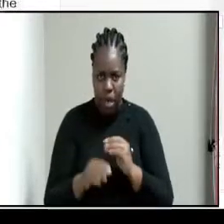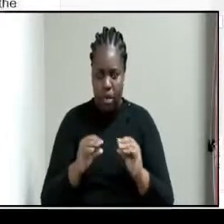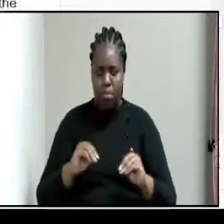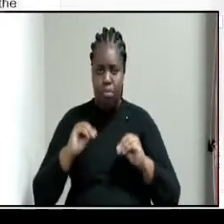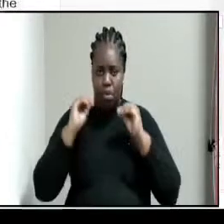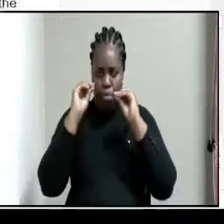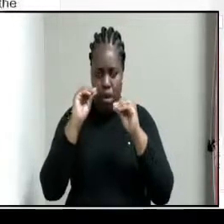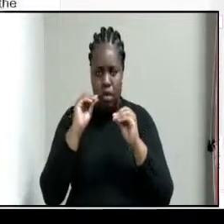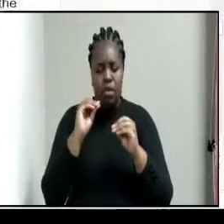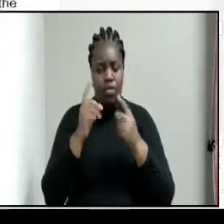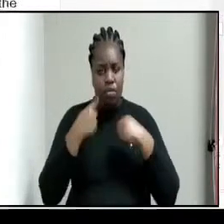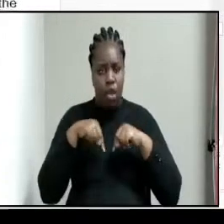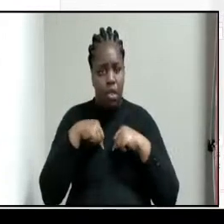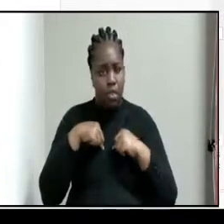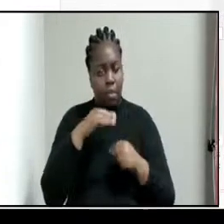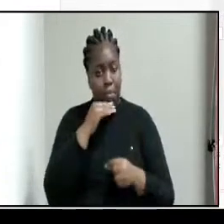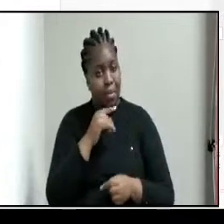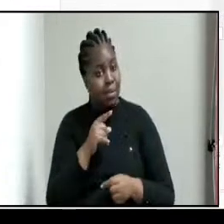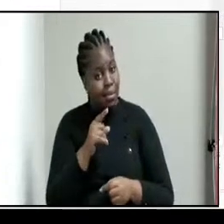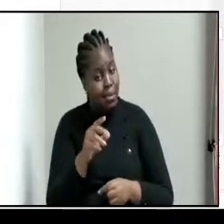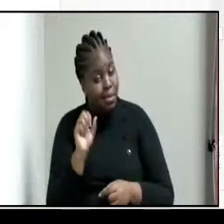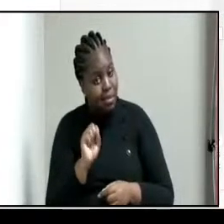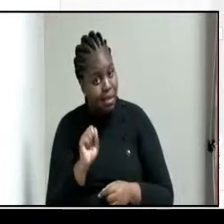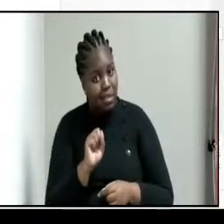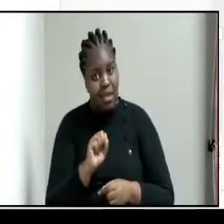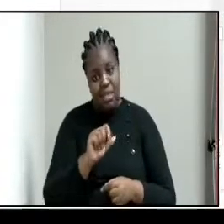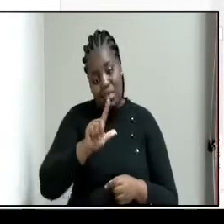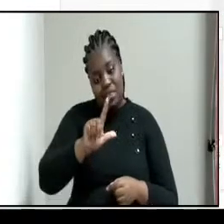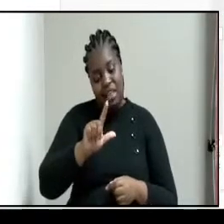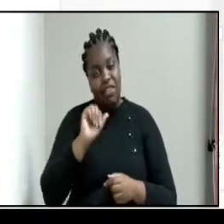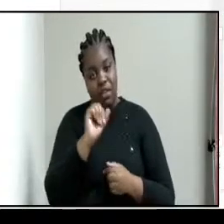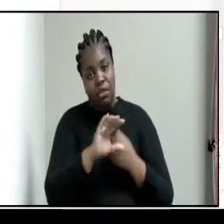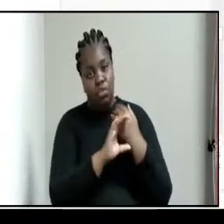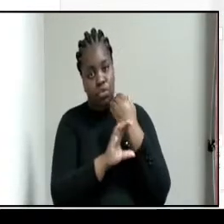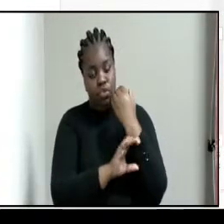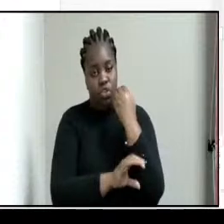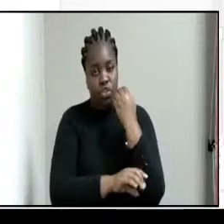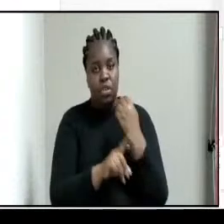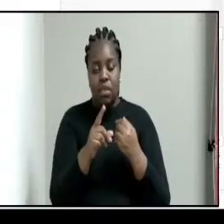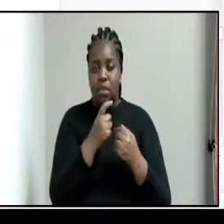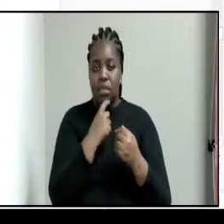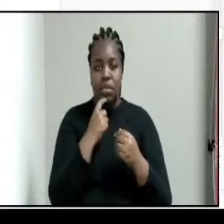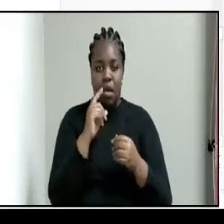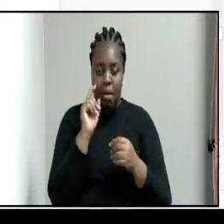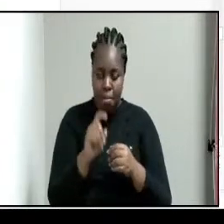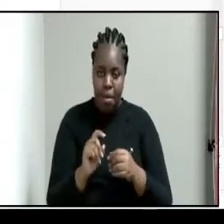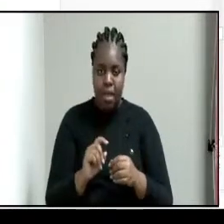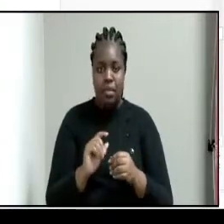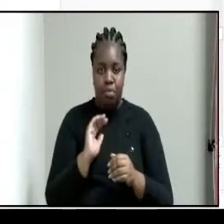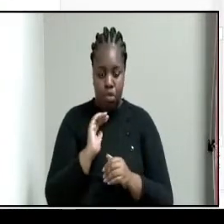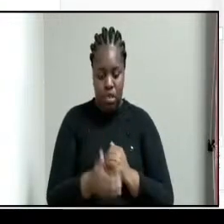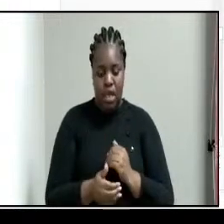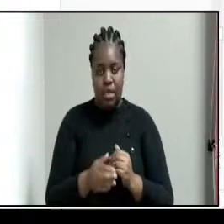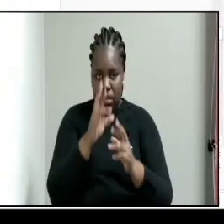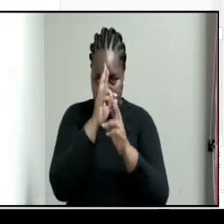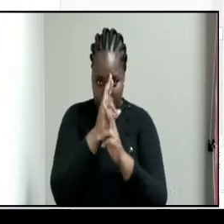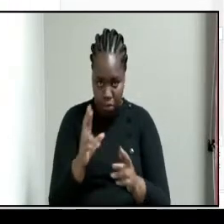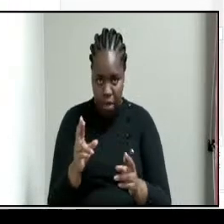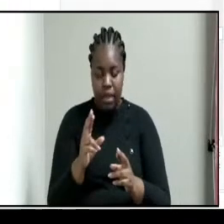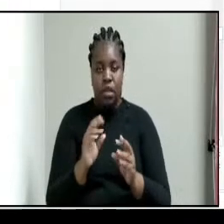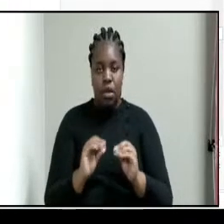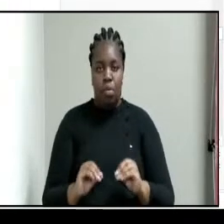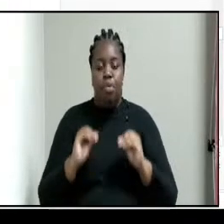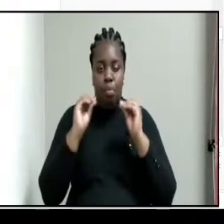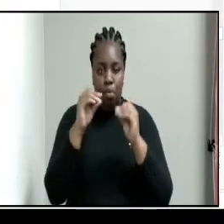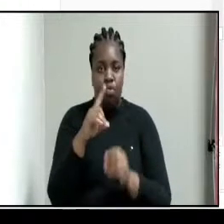and fulfill the rights. And this takes me exactly to Section 7 of the Constitution, the obligations to protect, promote, respect, and fulfill the right